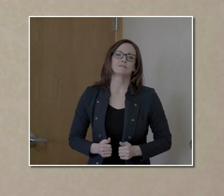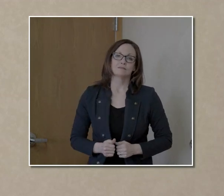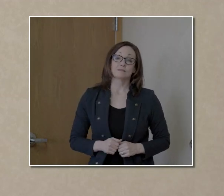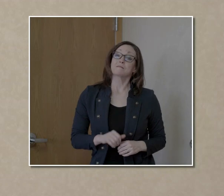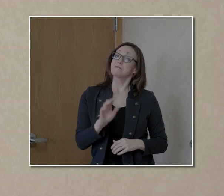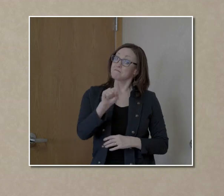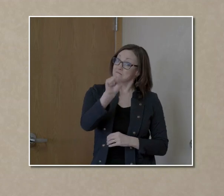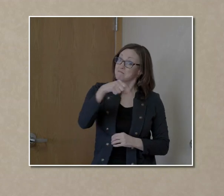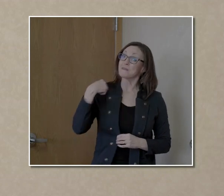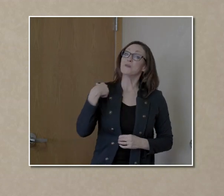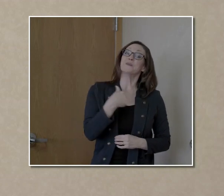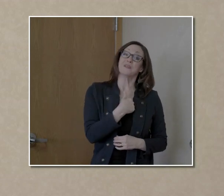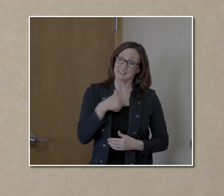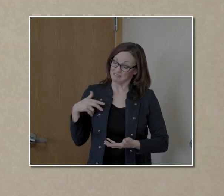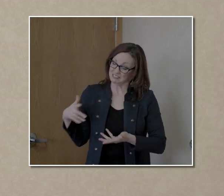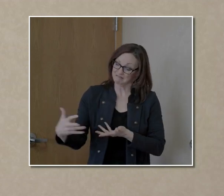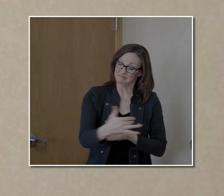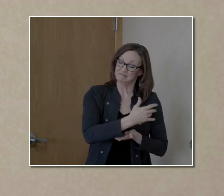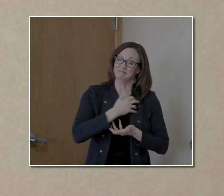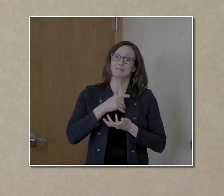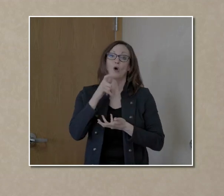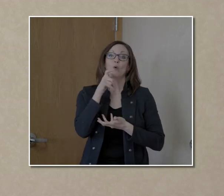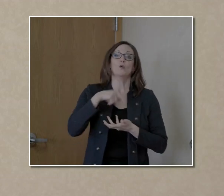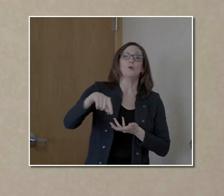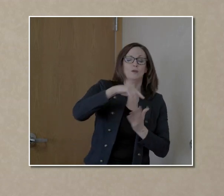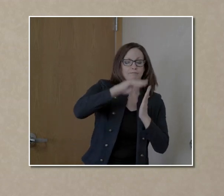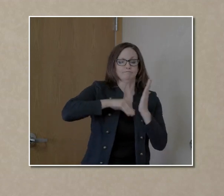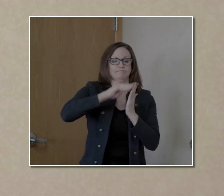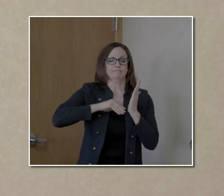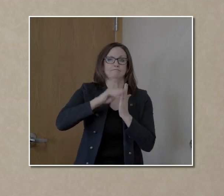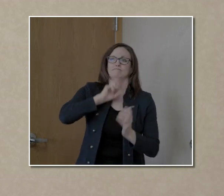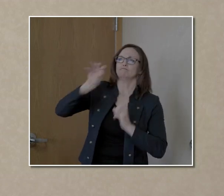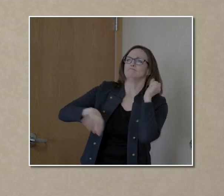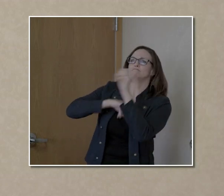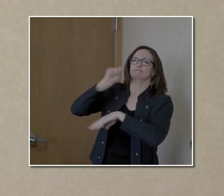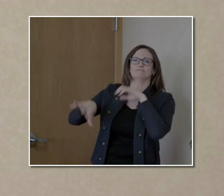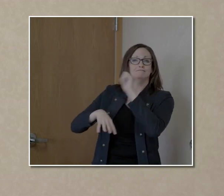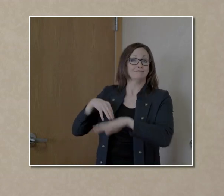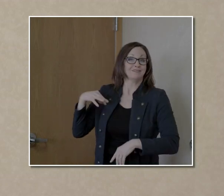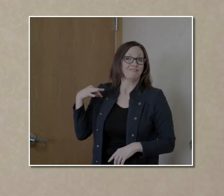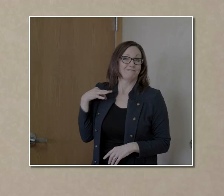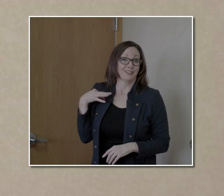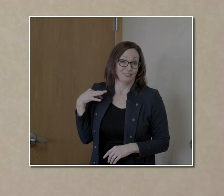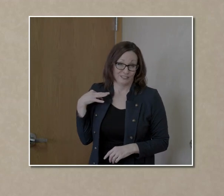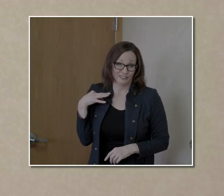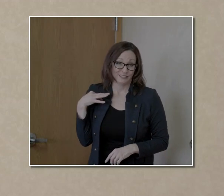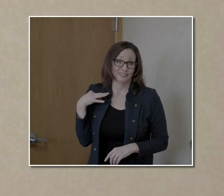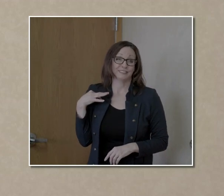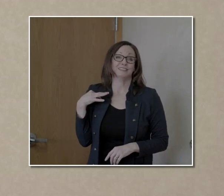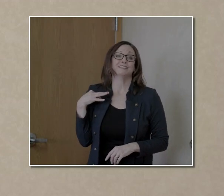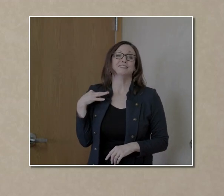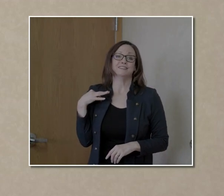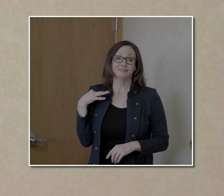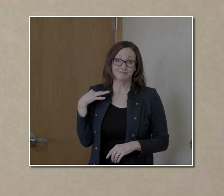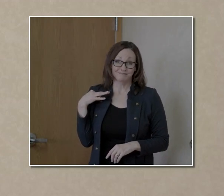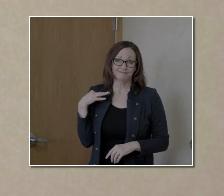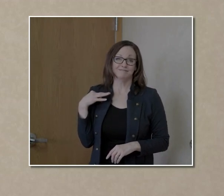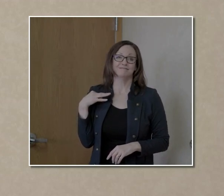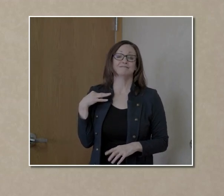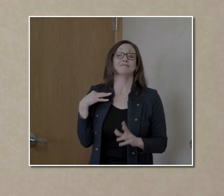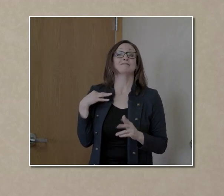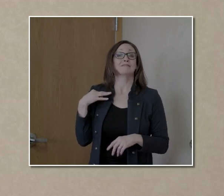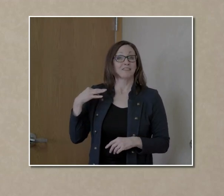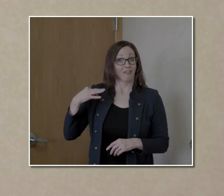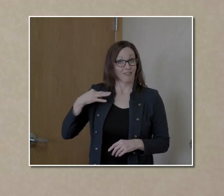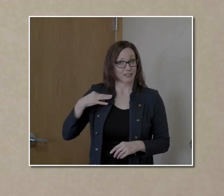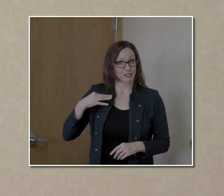great assistance from the Wisconsin National Guard. So the alternate care facility is near ready to accept patients if